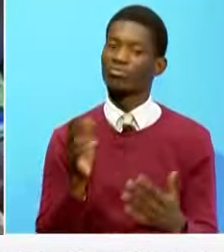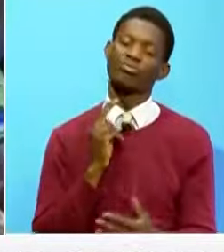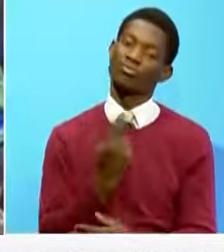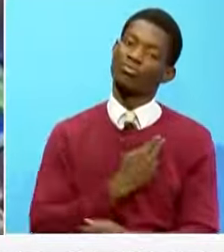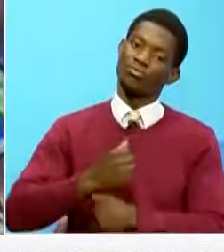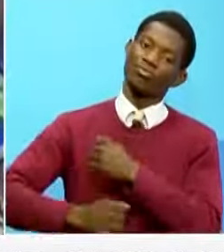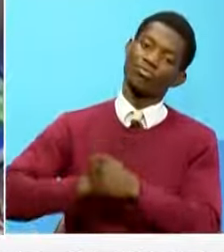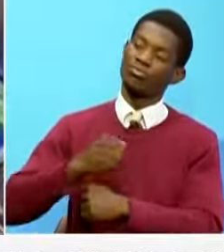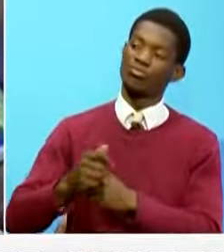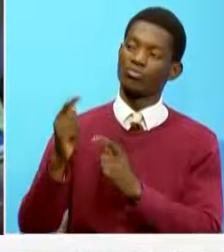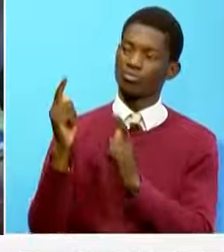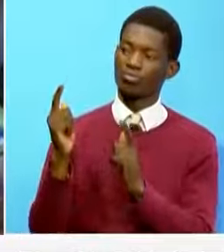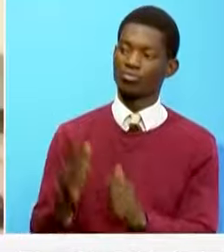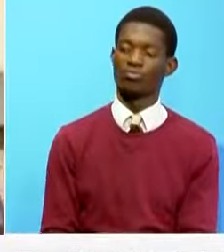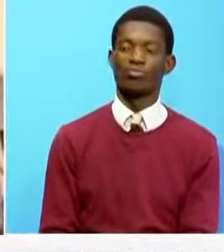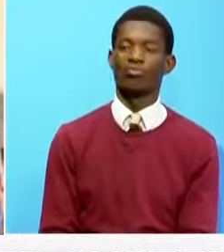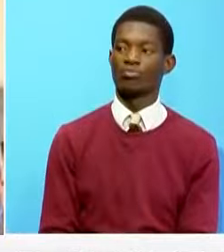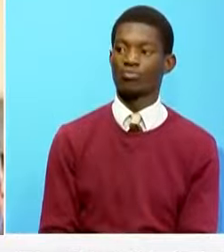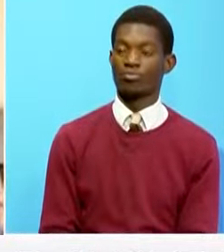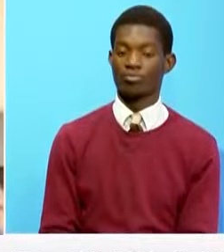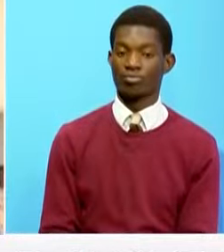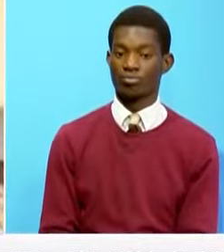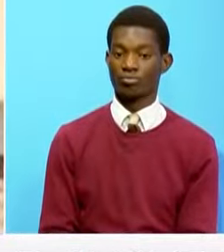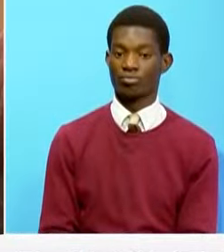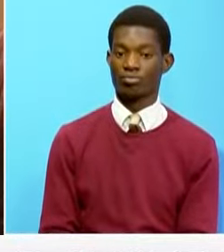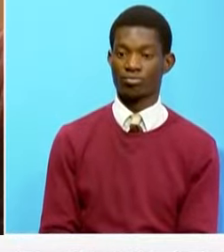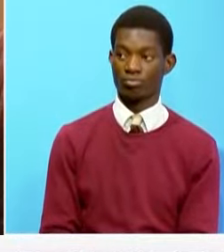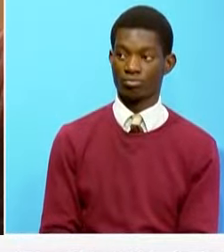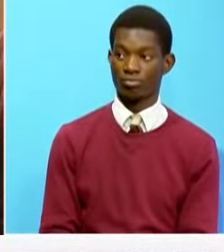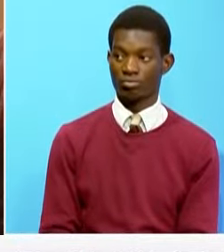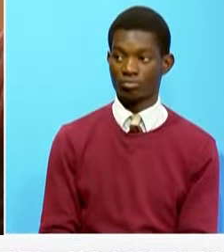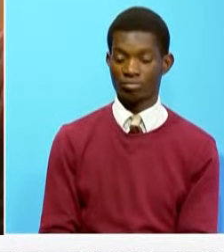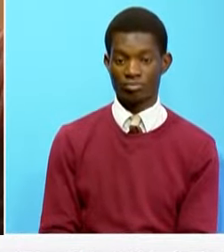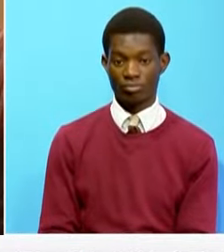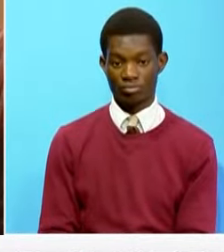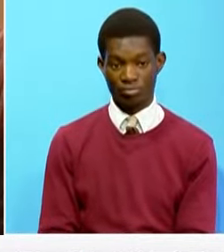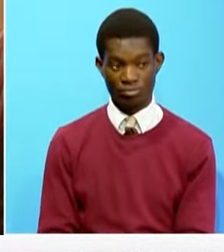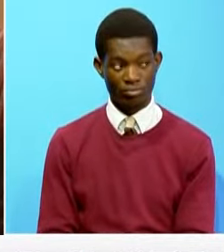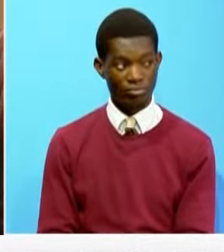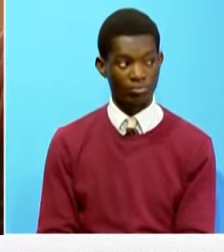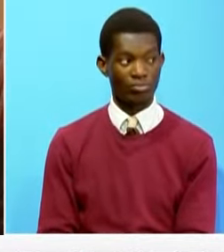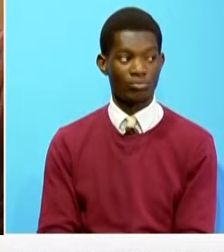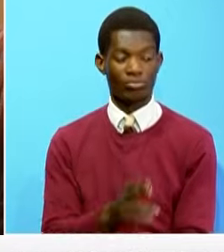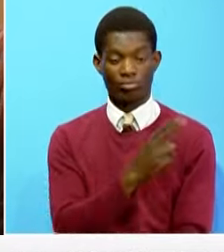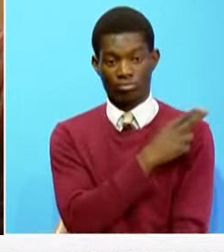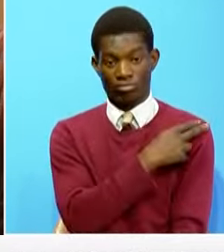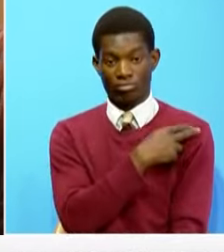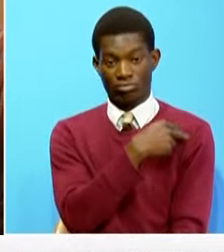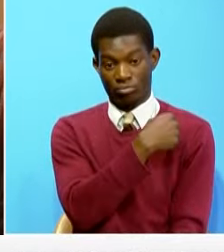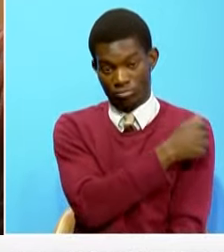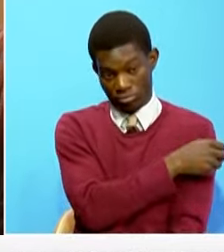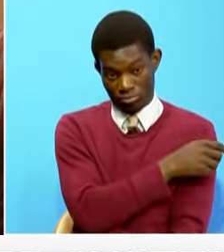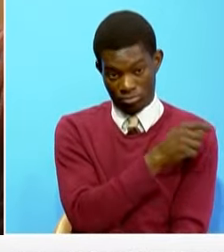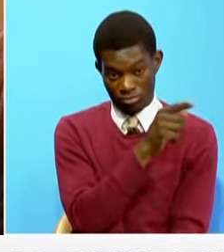The district health administration is aware of the challenges. So the hospital does have enough blankets